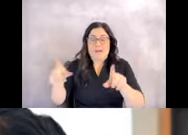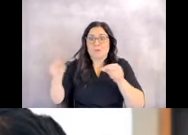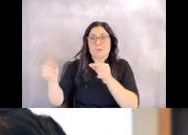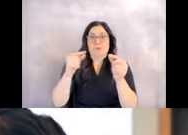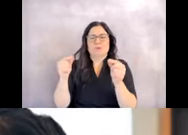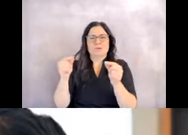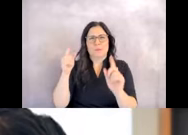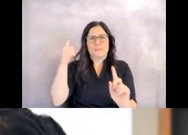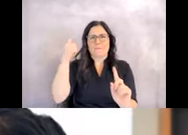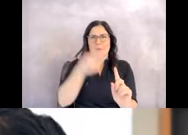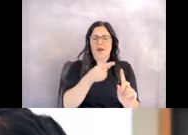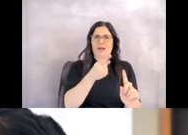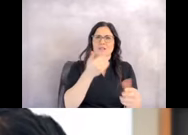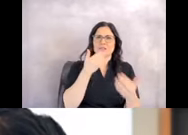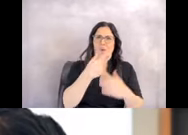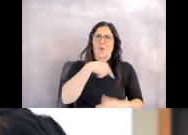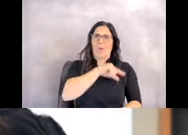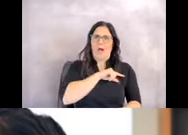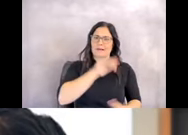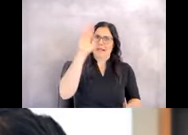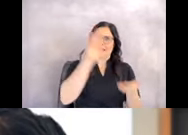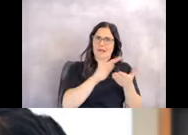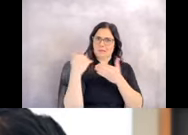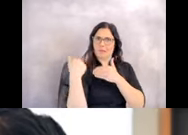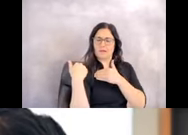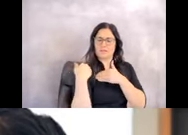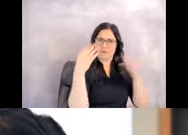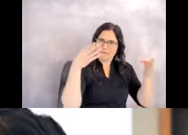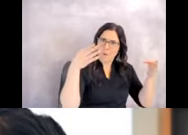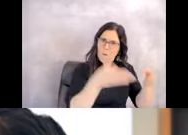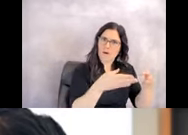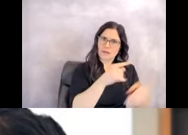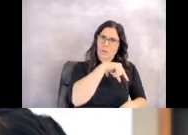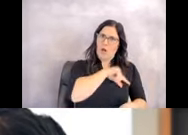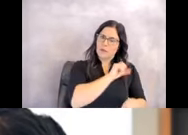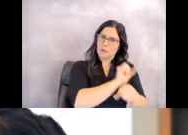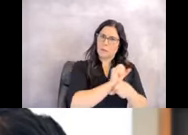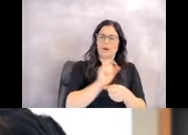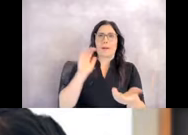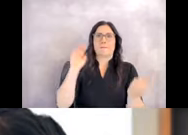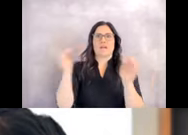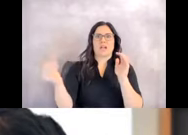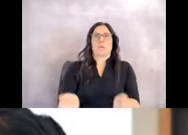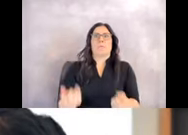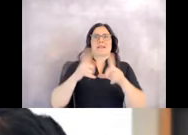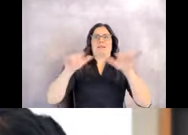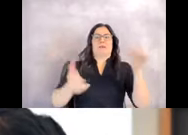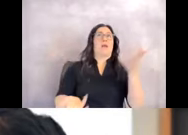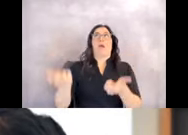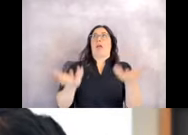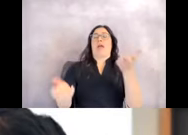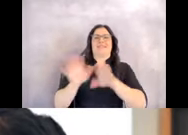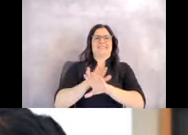are going to give 3 now, right? Quality work over quantity. Saying no to some